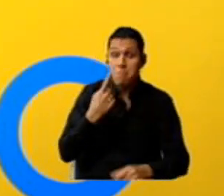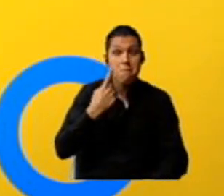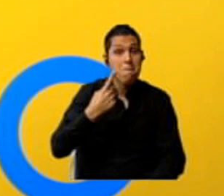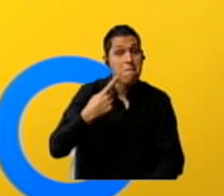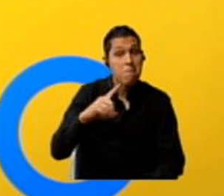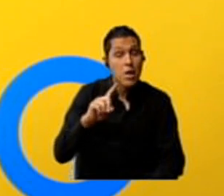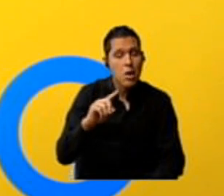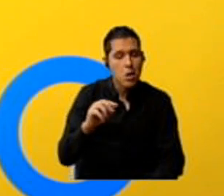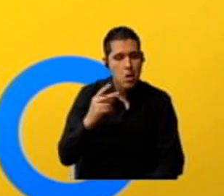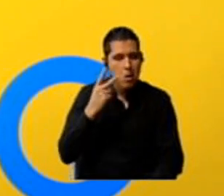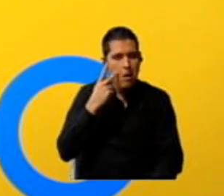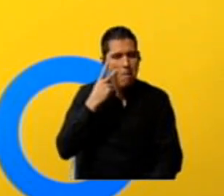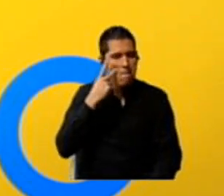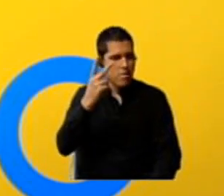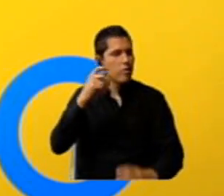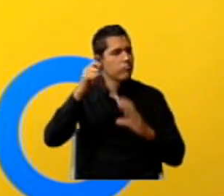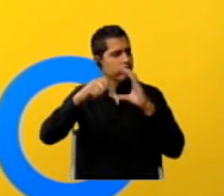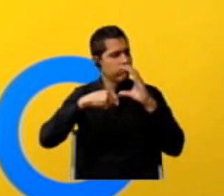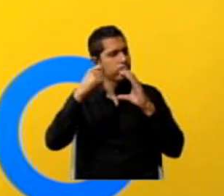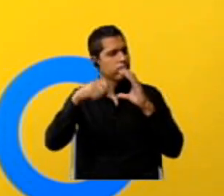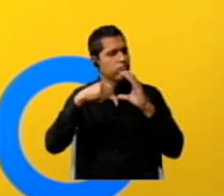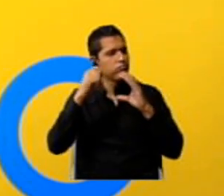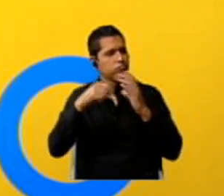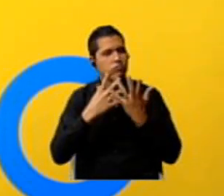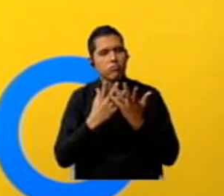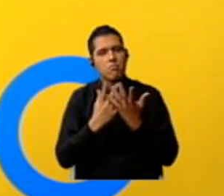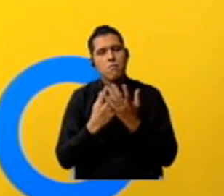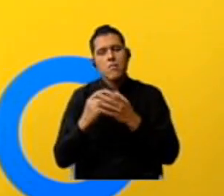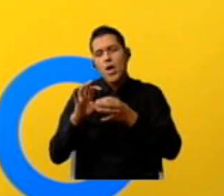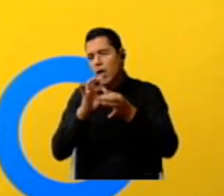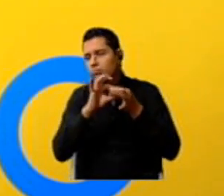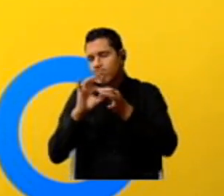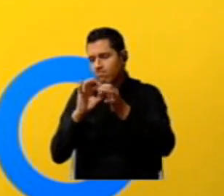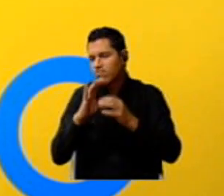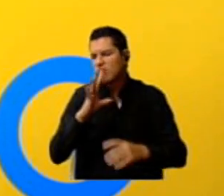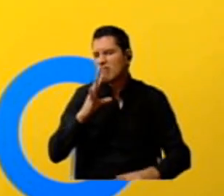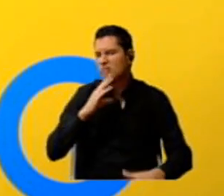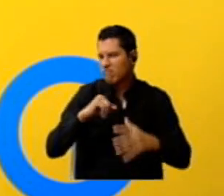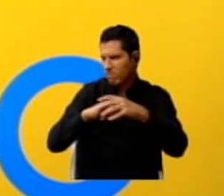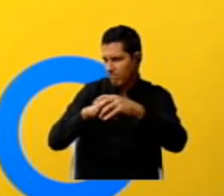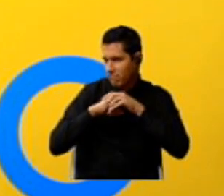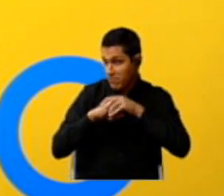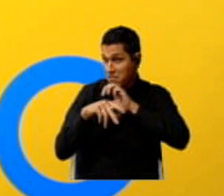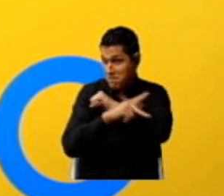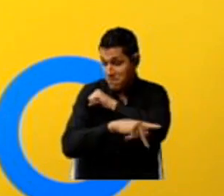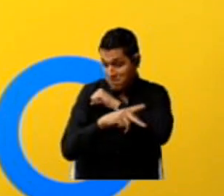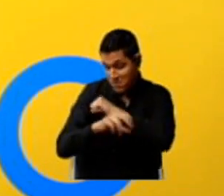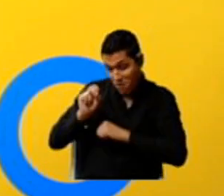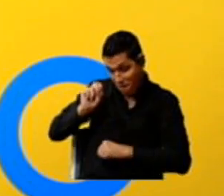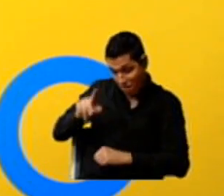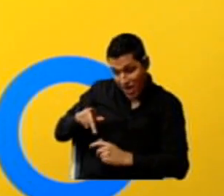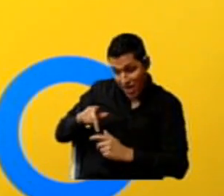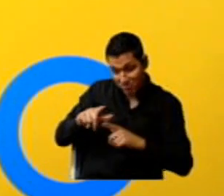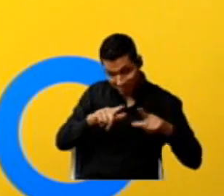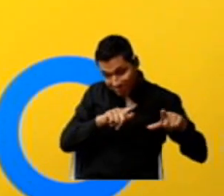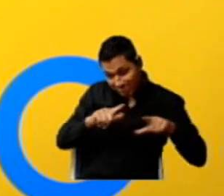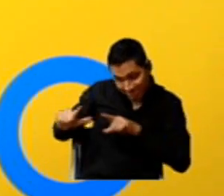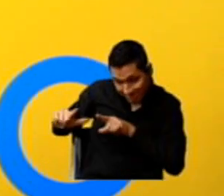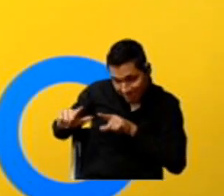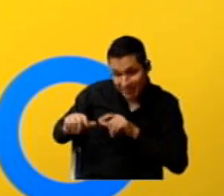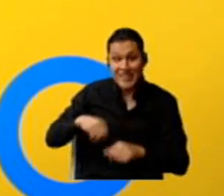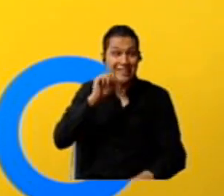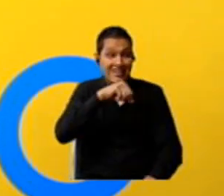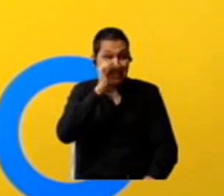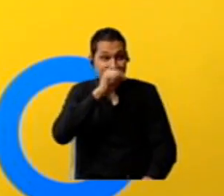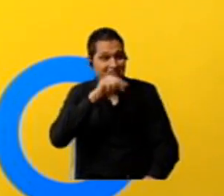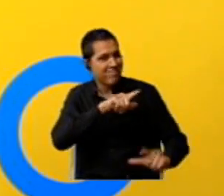So let's watch this video about English-speaking countries. Okay, Charlotte, are you ready?